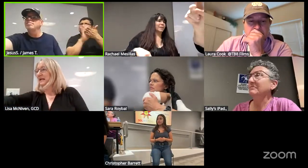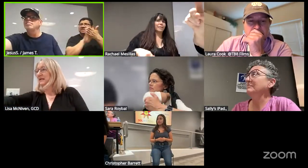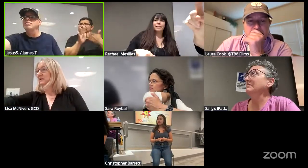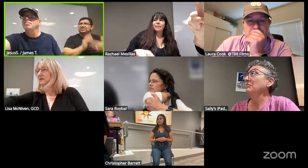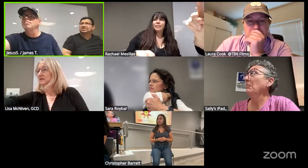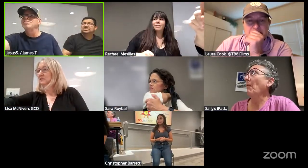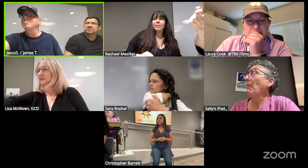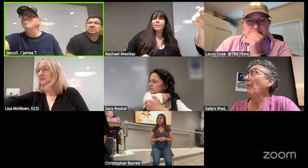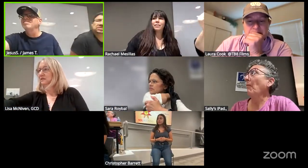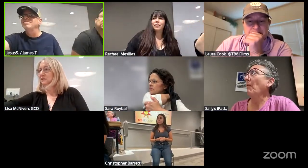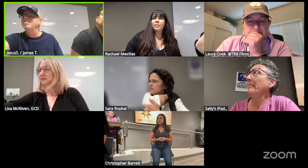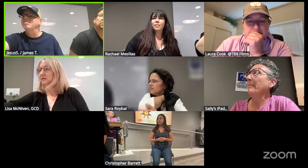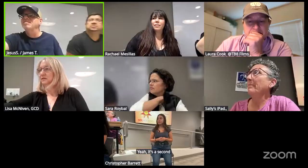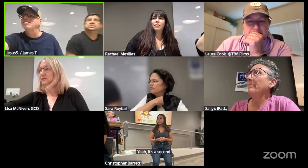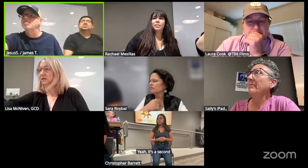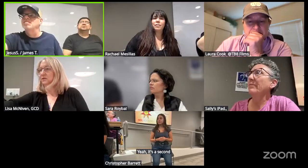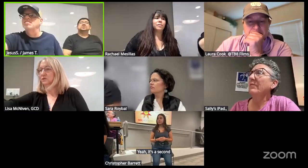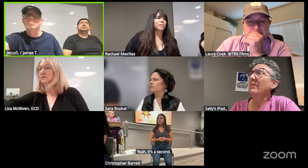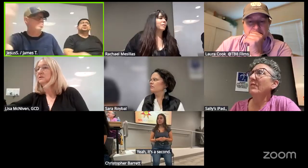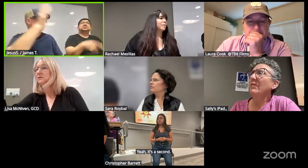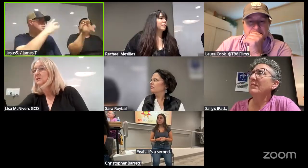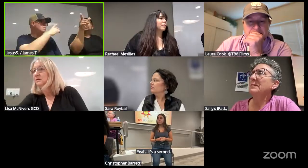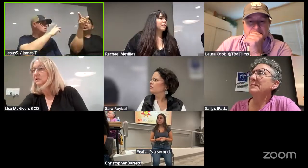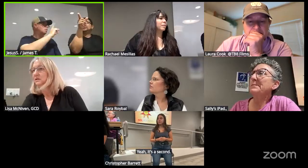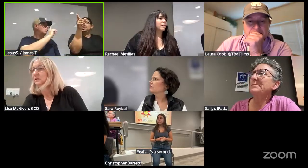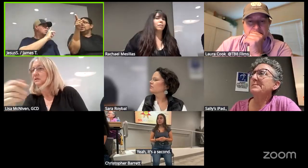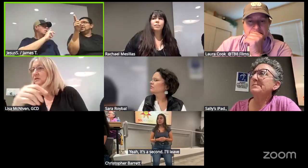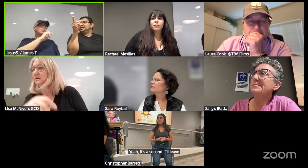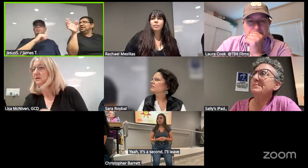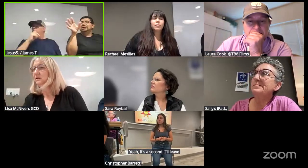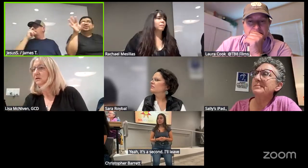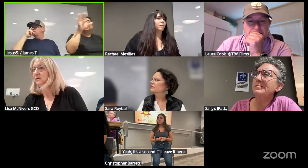It's a second. I'll leave it here.